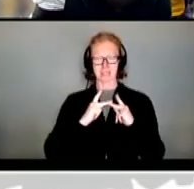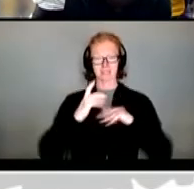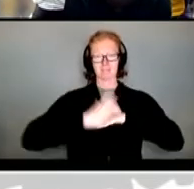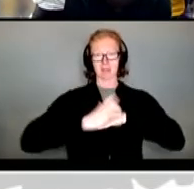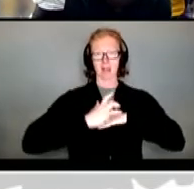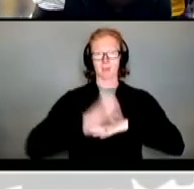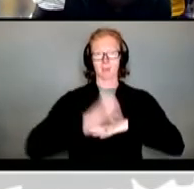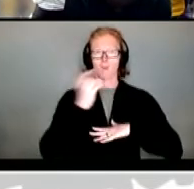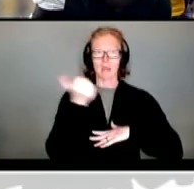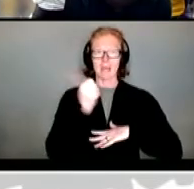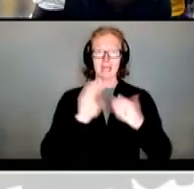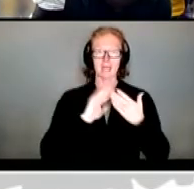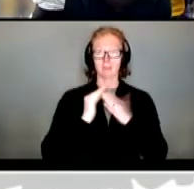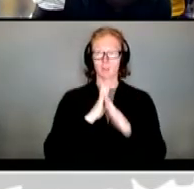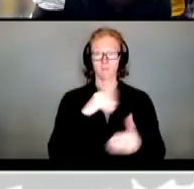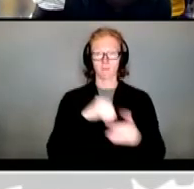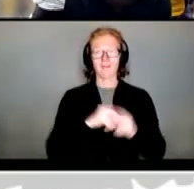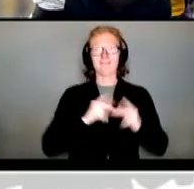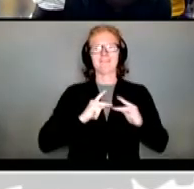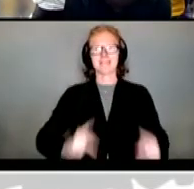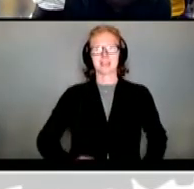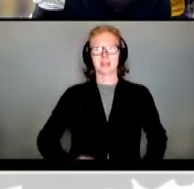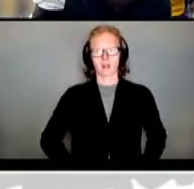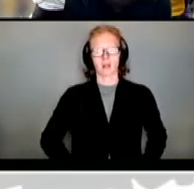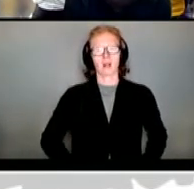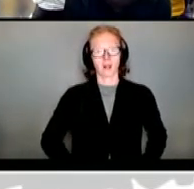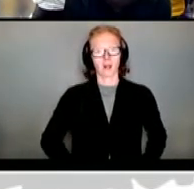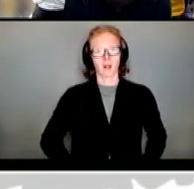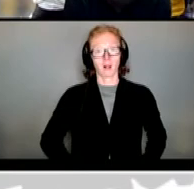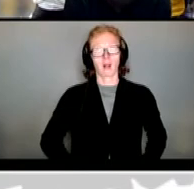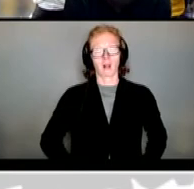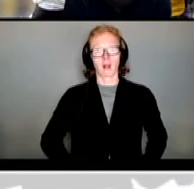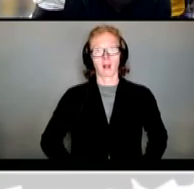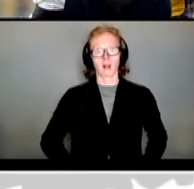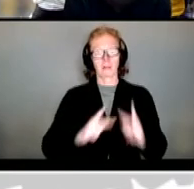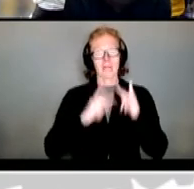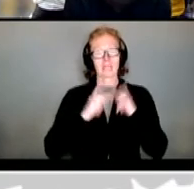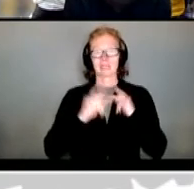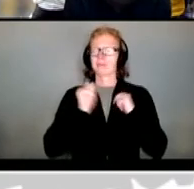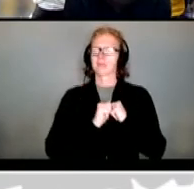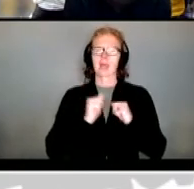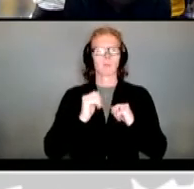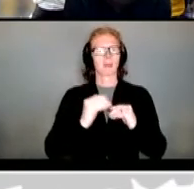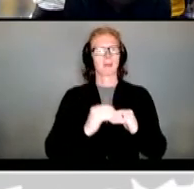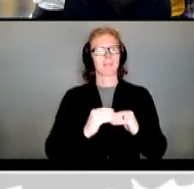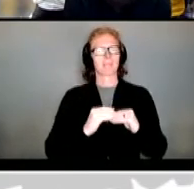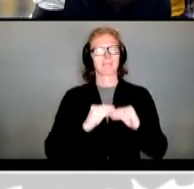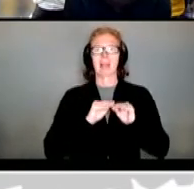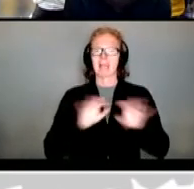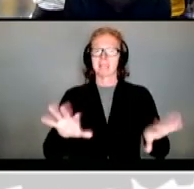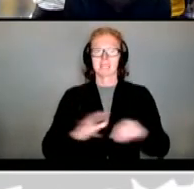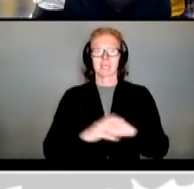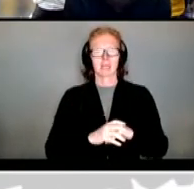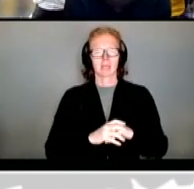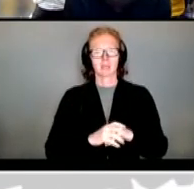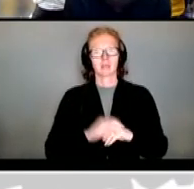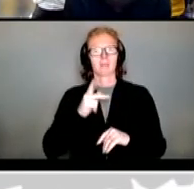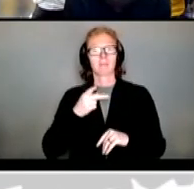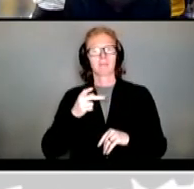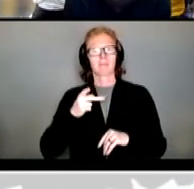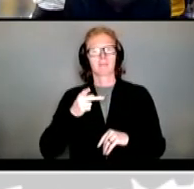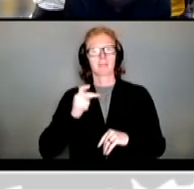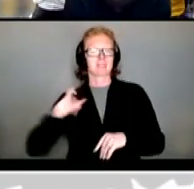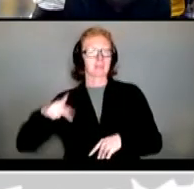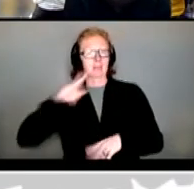community involvement as a physical space could really be a blessing, could really be something that PCCEP could use to its advantage to increase the folks,